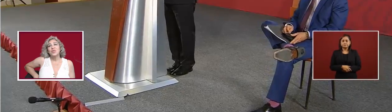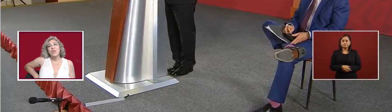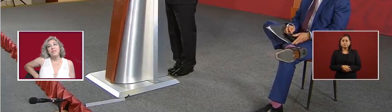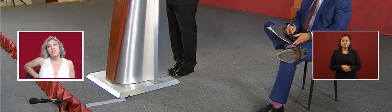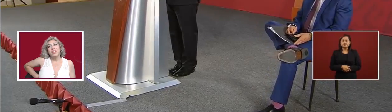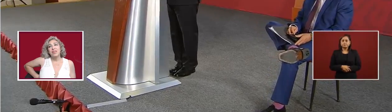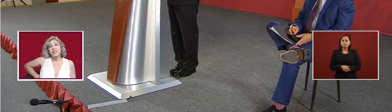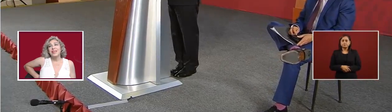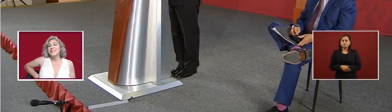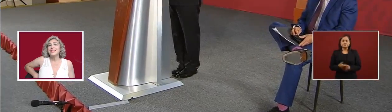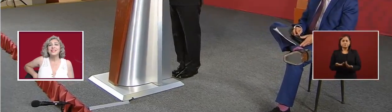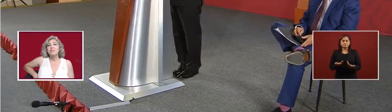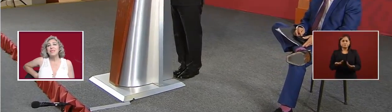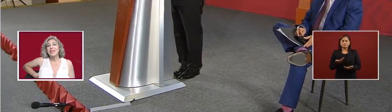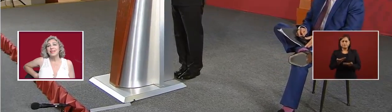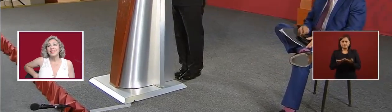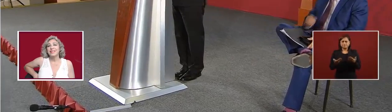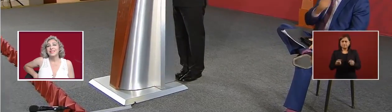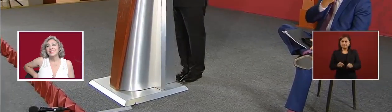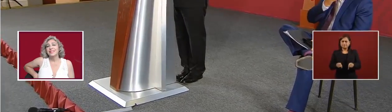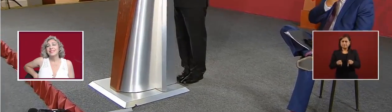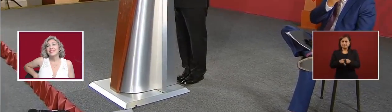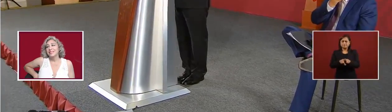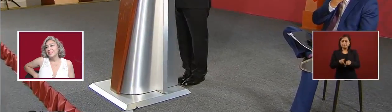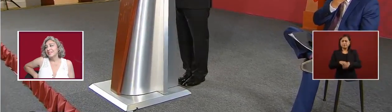so therefore it's the same thing